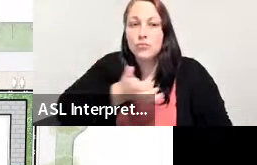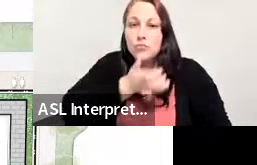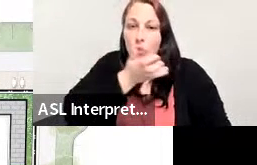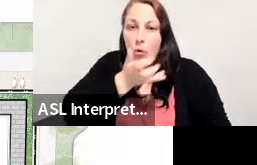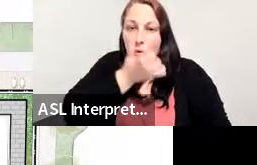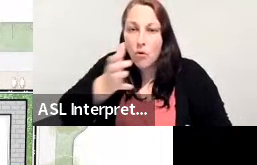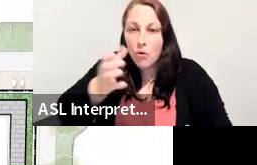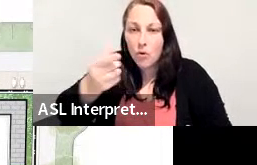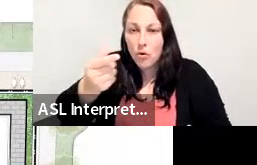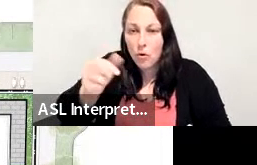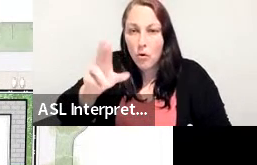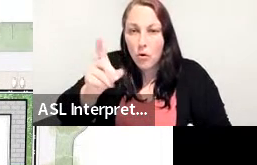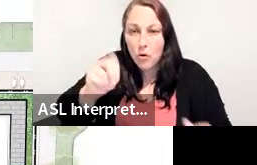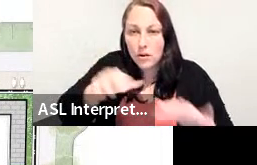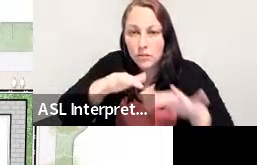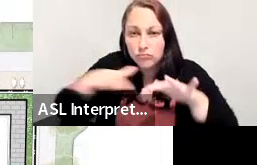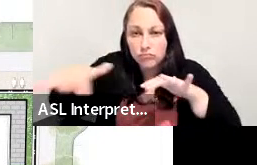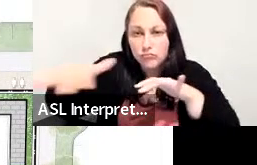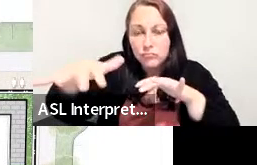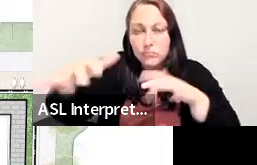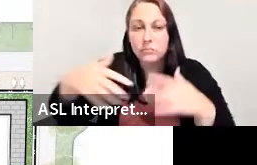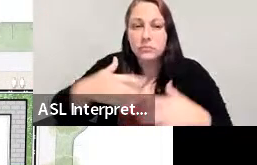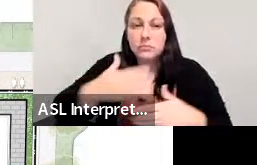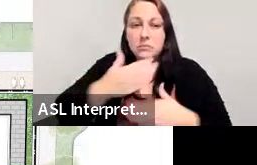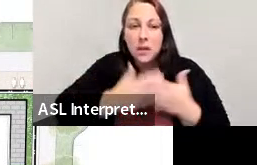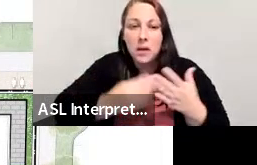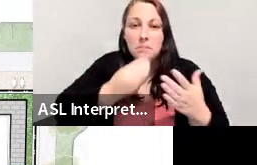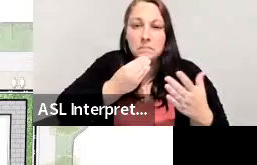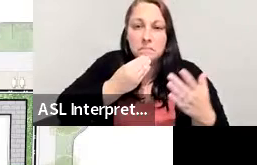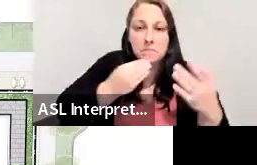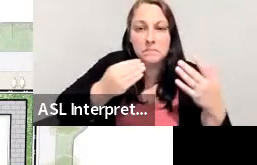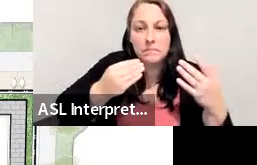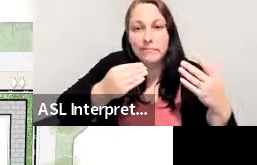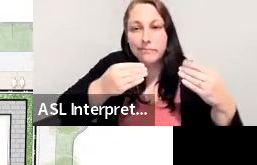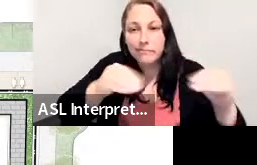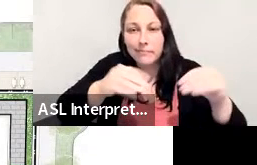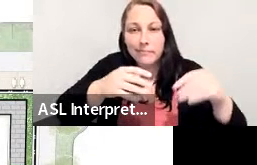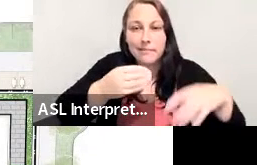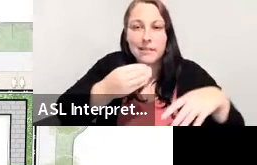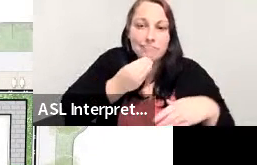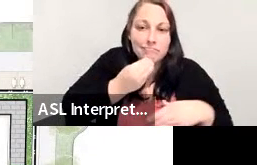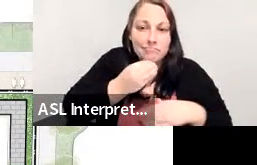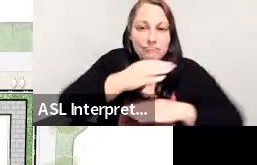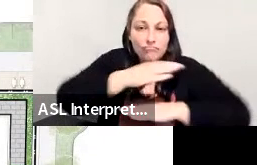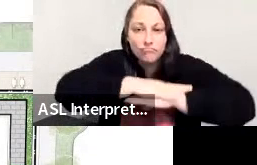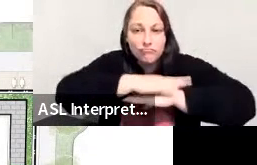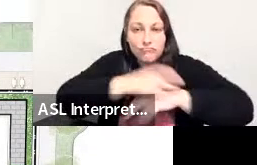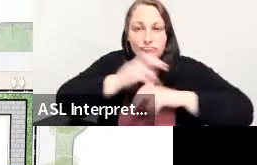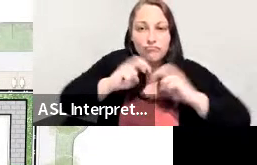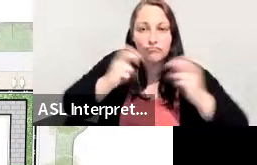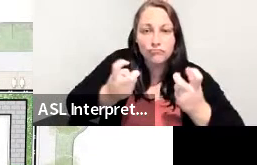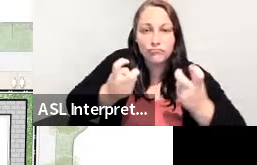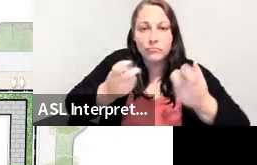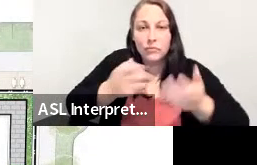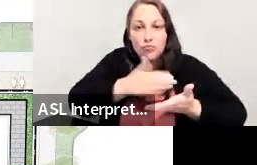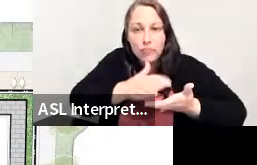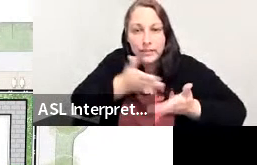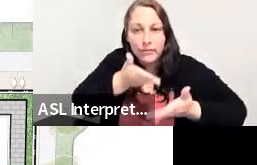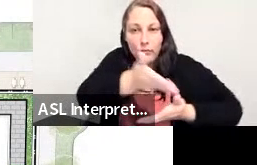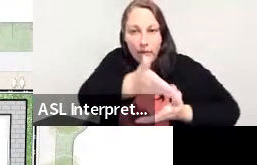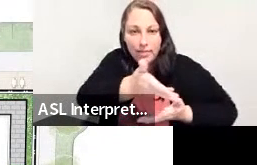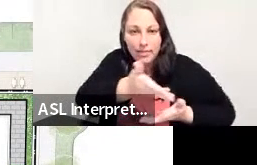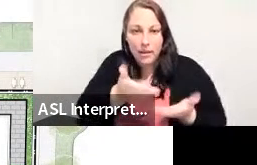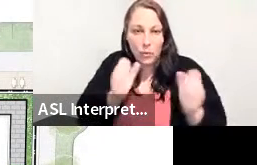spaces, with lounges and dining areas and grills and pools and all that kind of stuff. It's